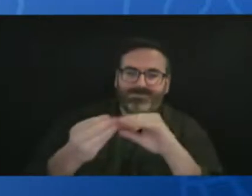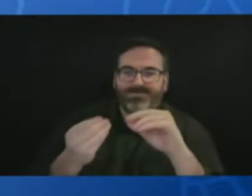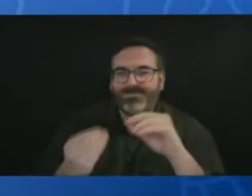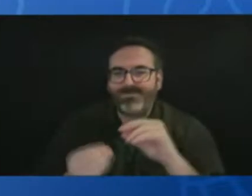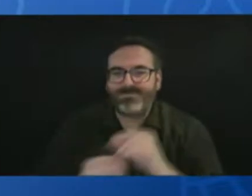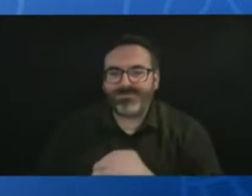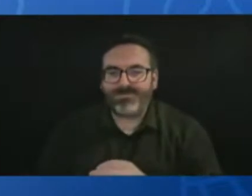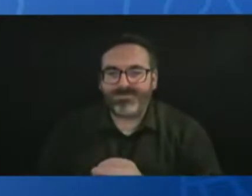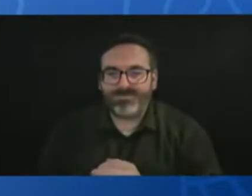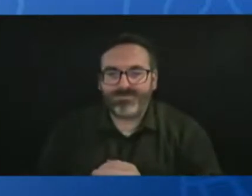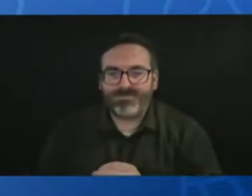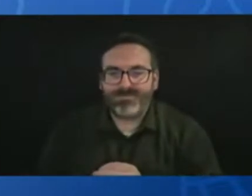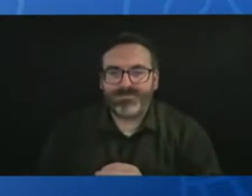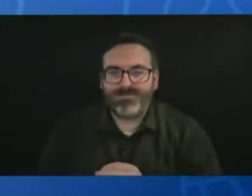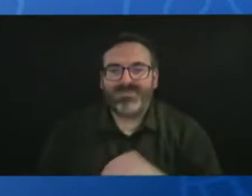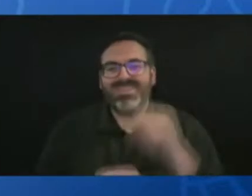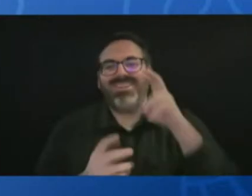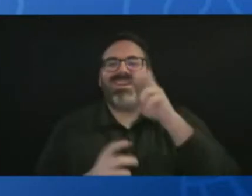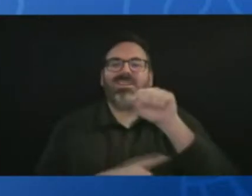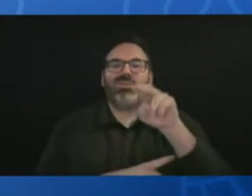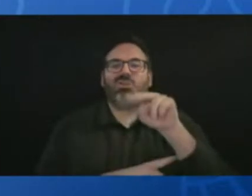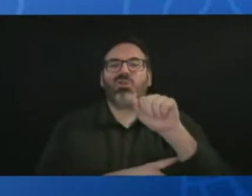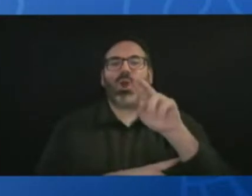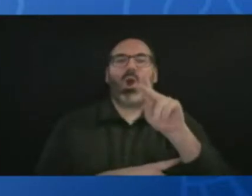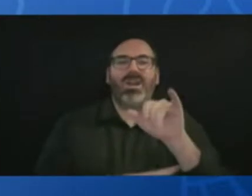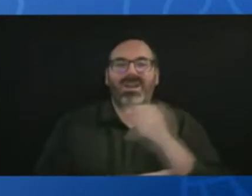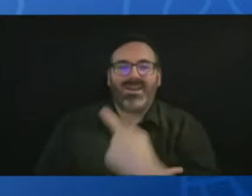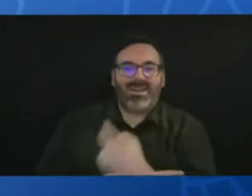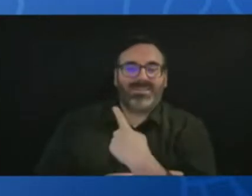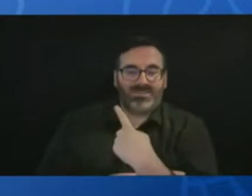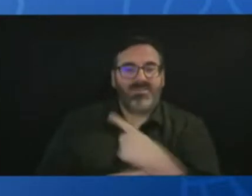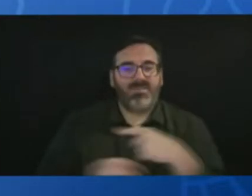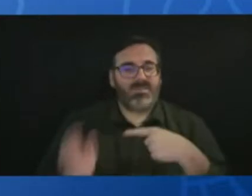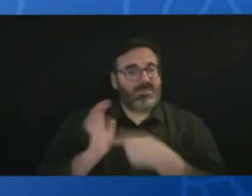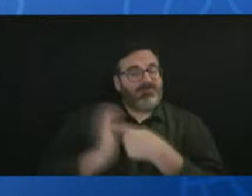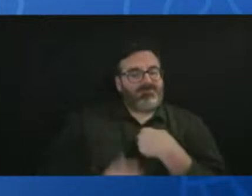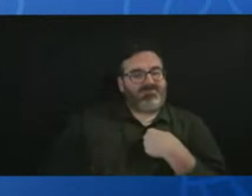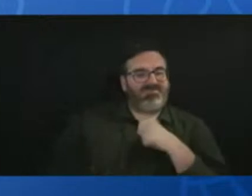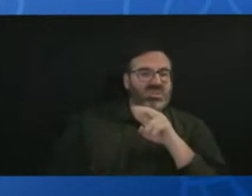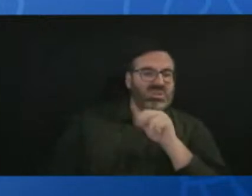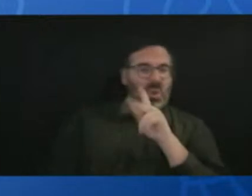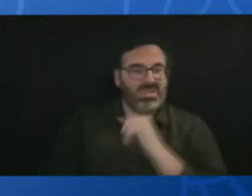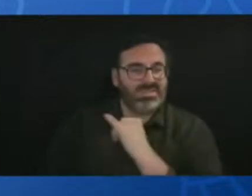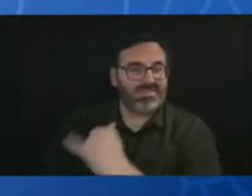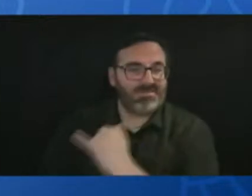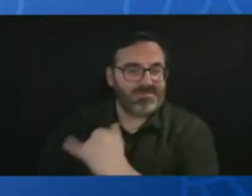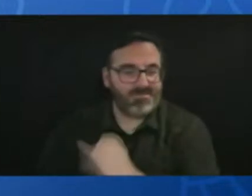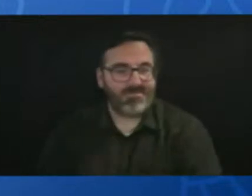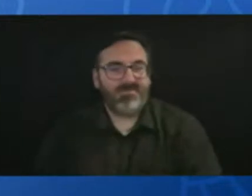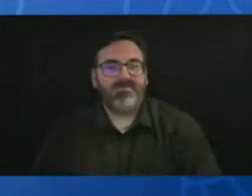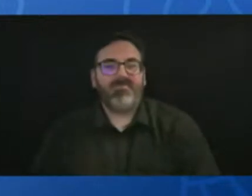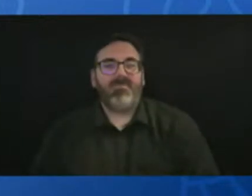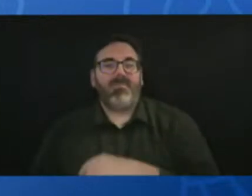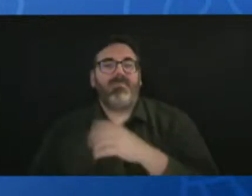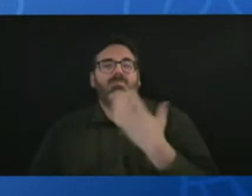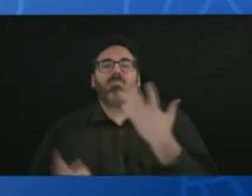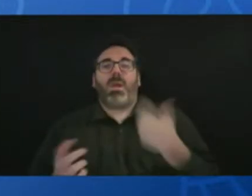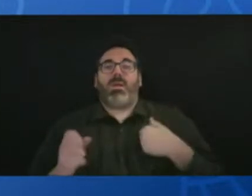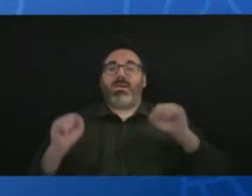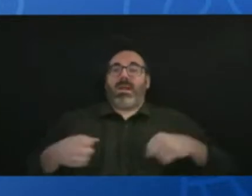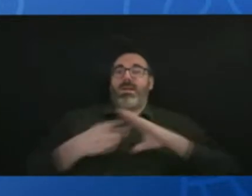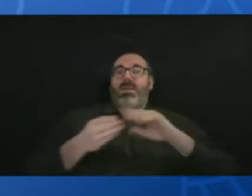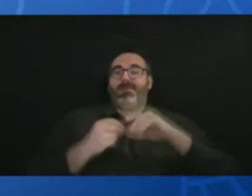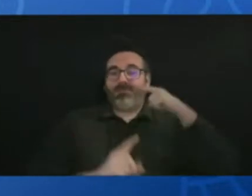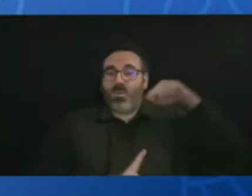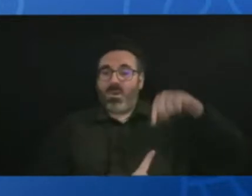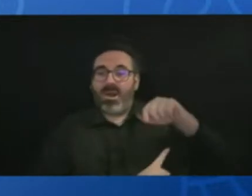that we wanted to deal with. Why else, I can say this for this administration, I think, for this State Department,